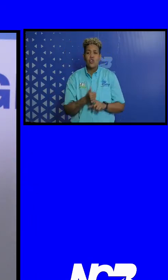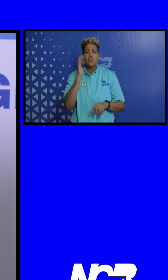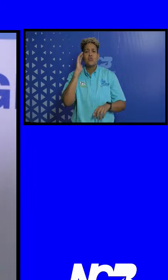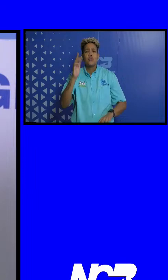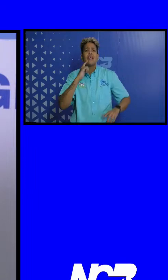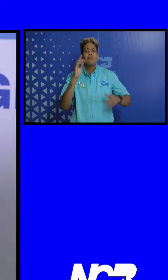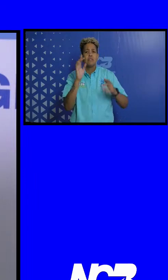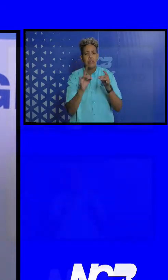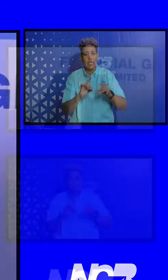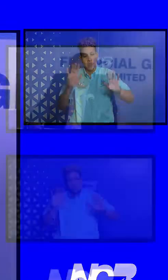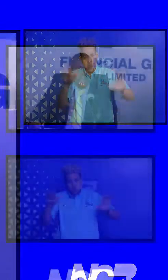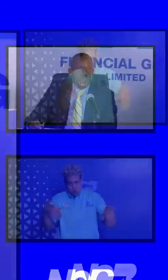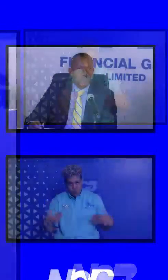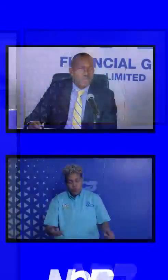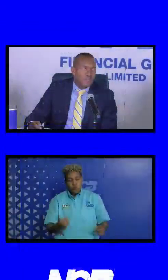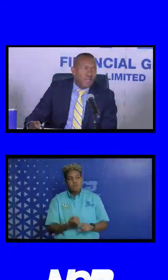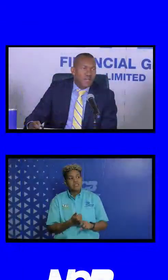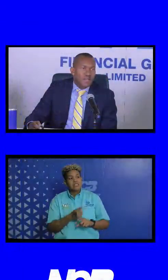been restated